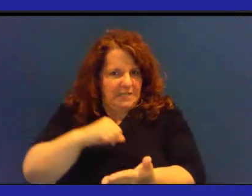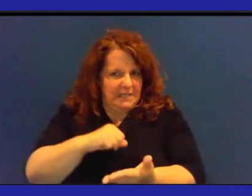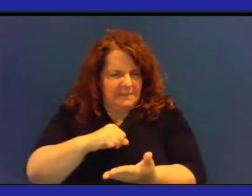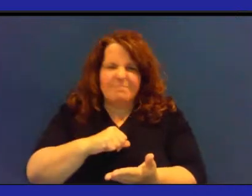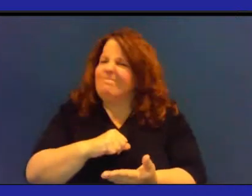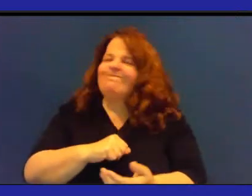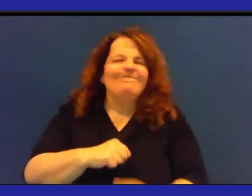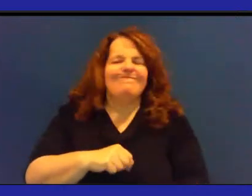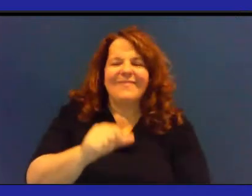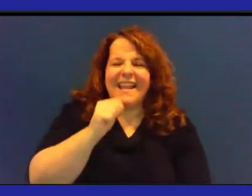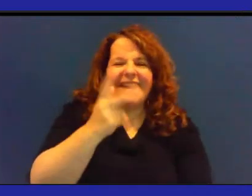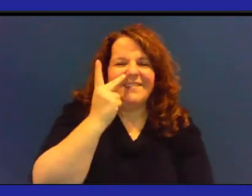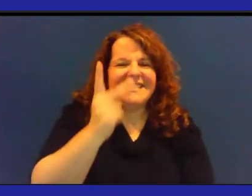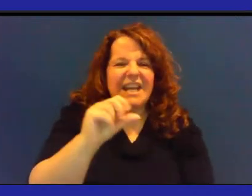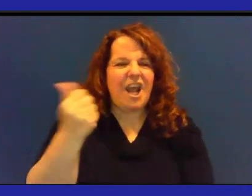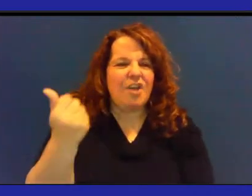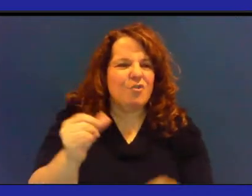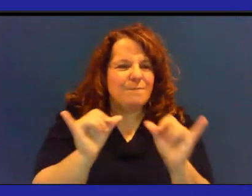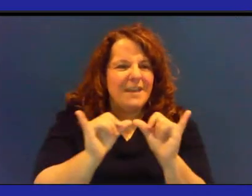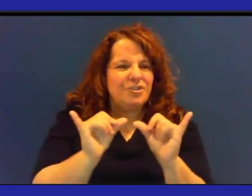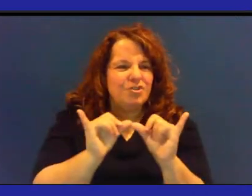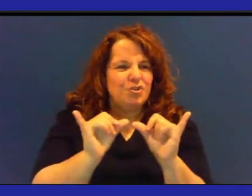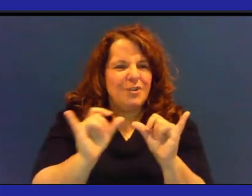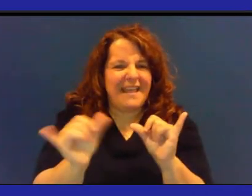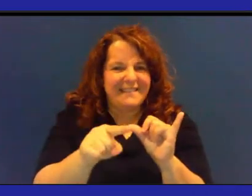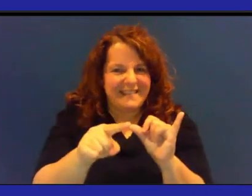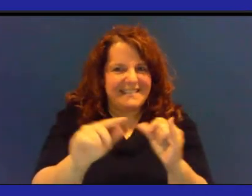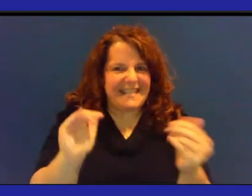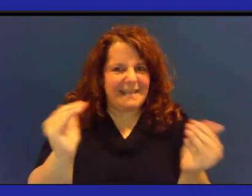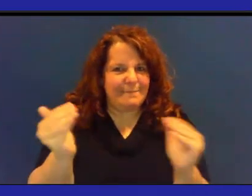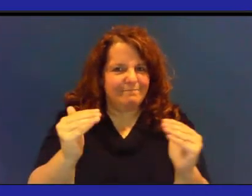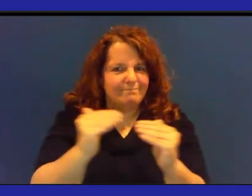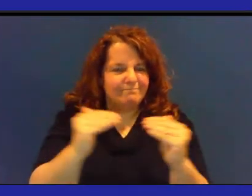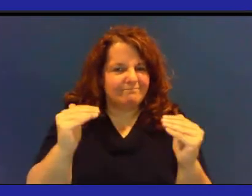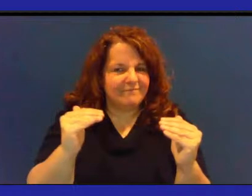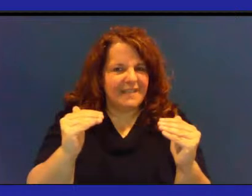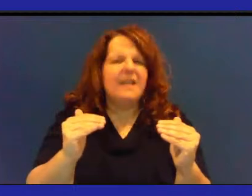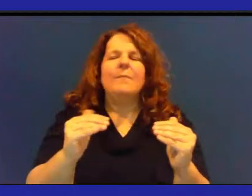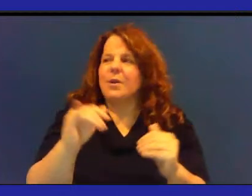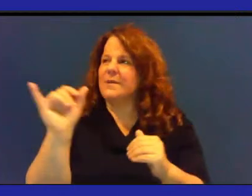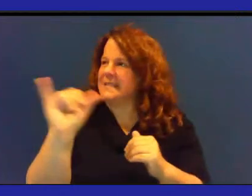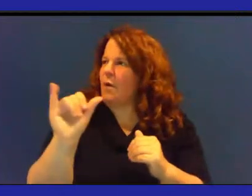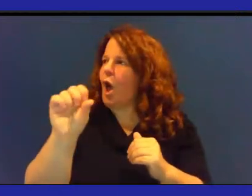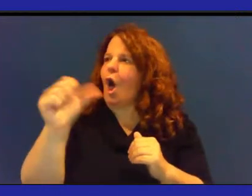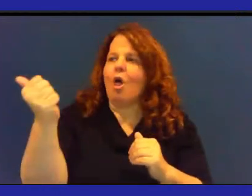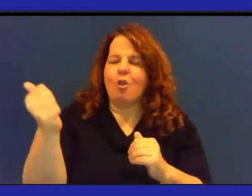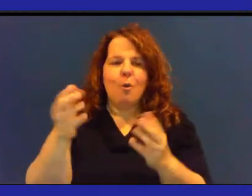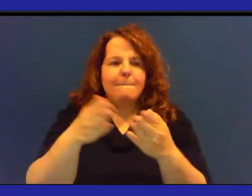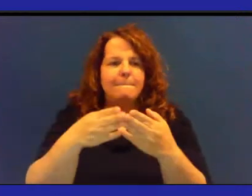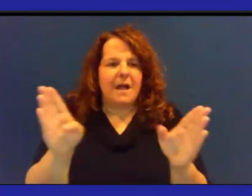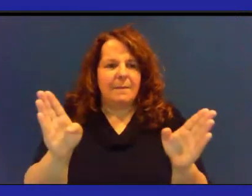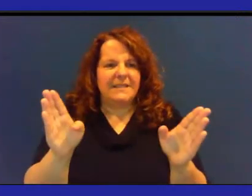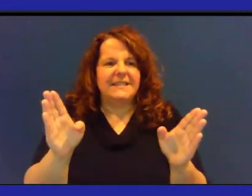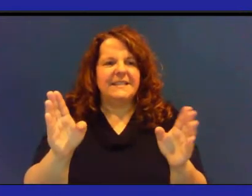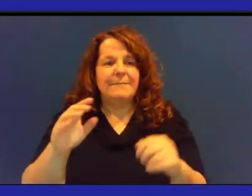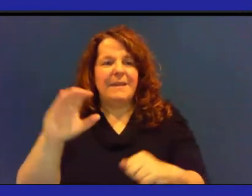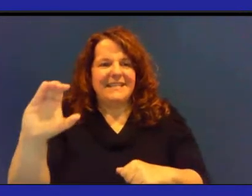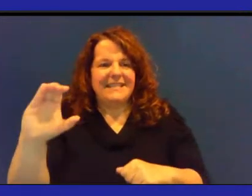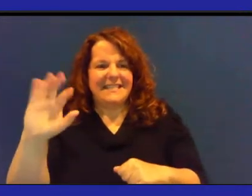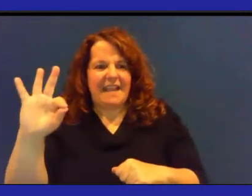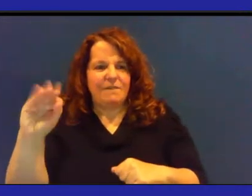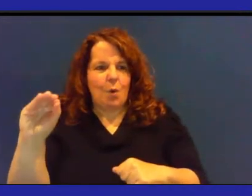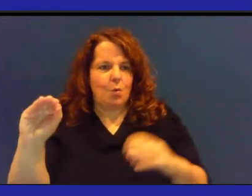measure exactly like this that's comparable, but it would be at other public systems and probably I think like a CFO to CFO discussion